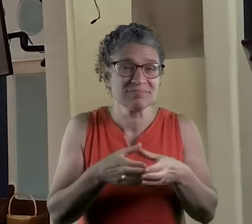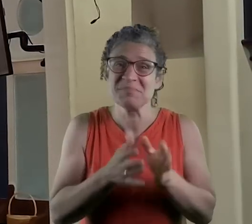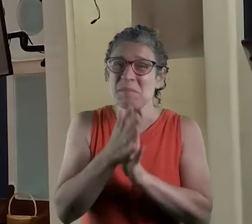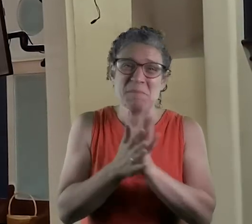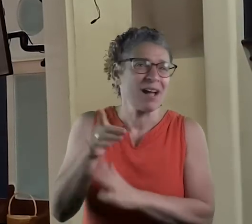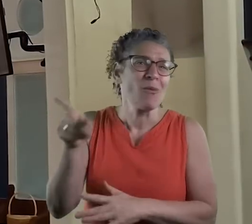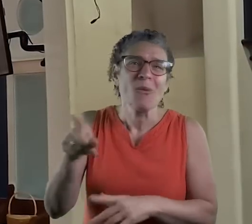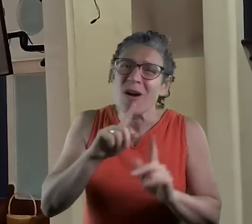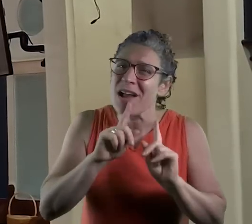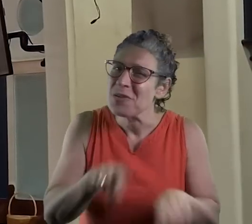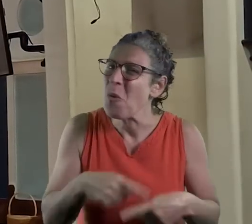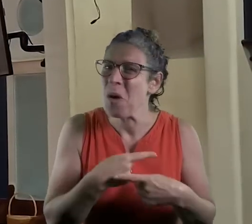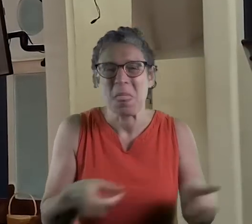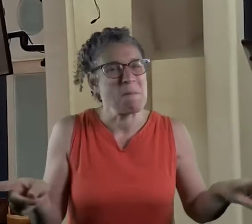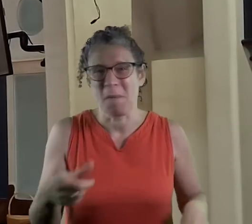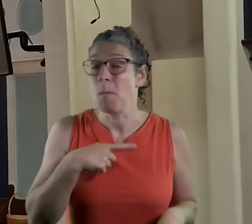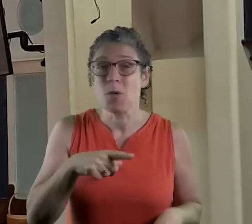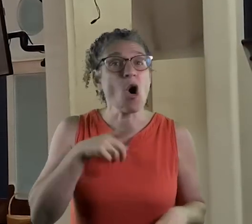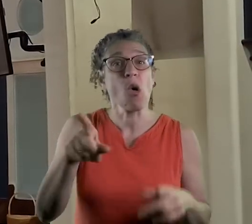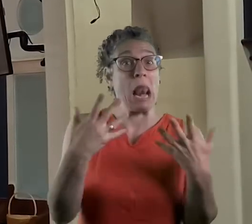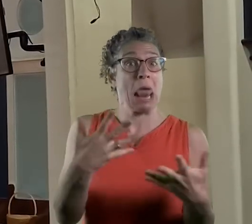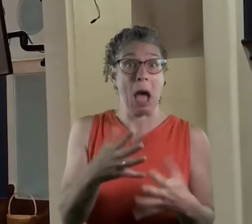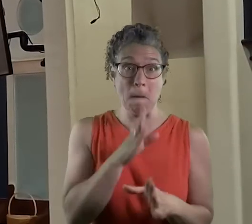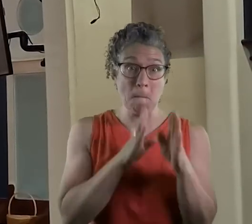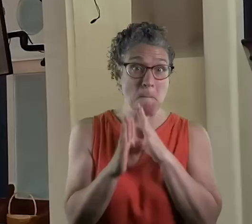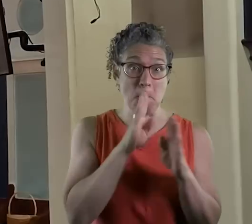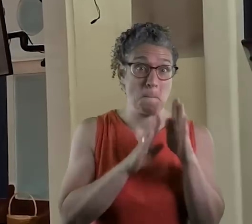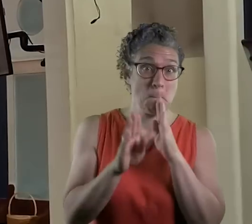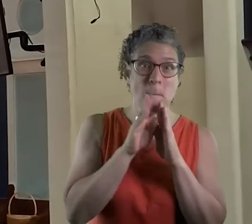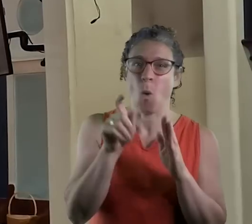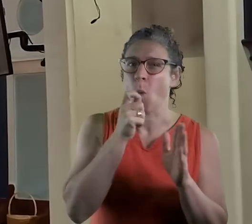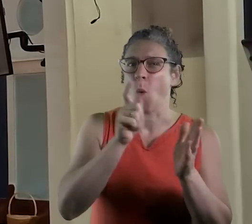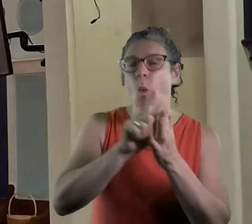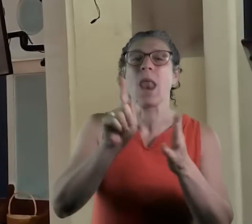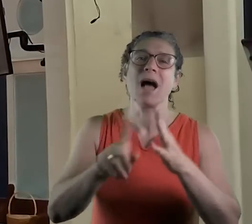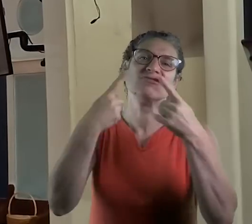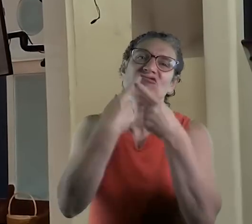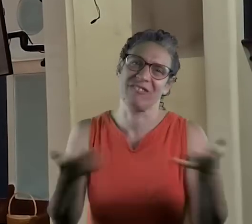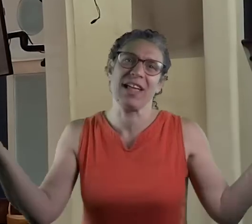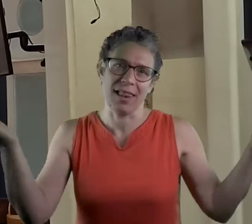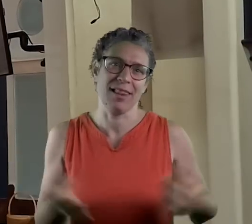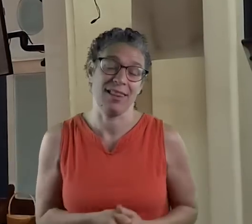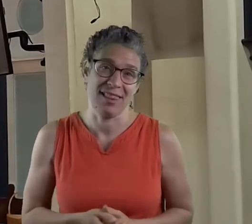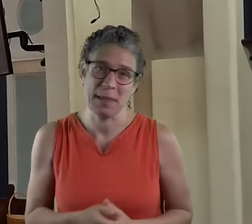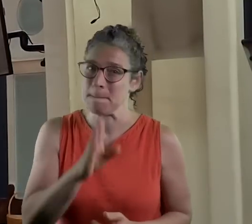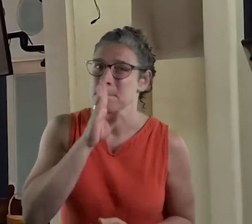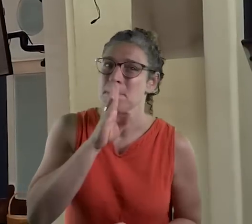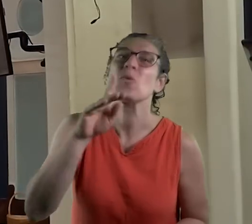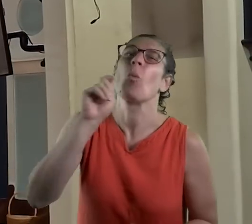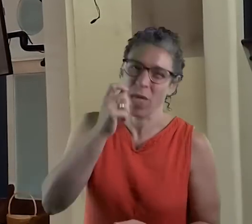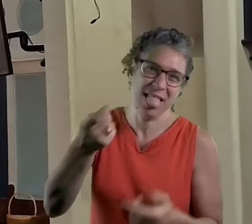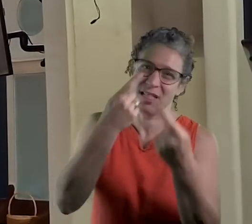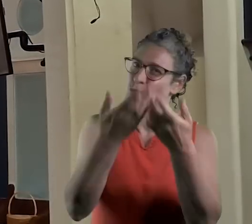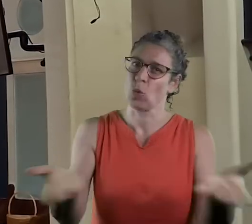no fear of them, for nothing is covered up that will not be uncovered, and nothing secret that will